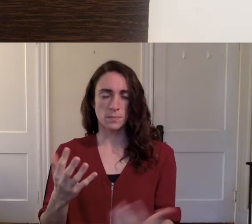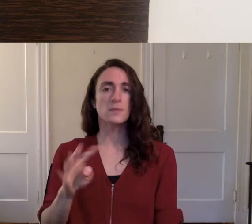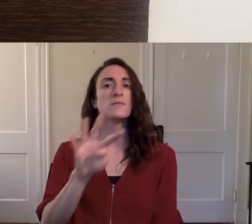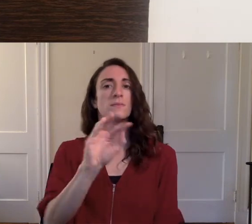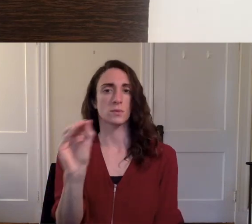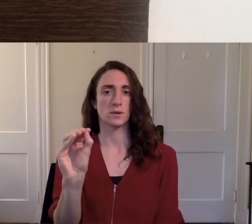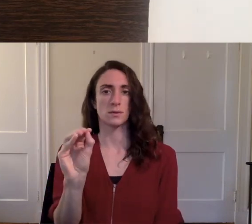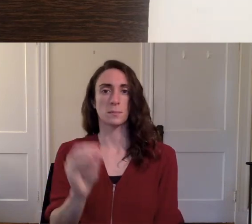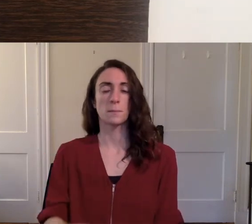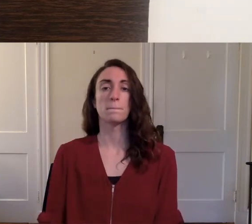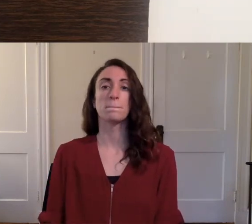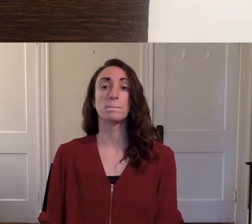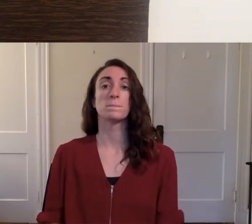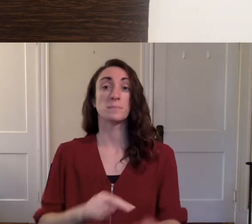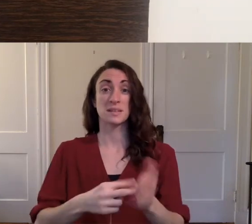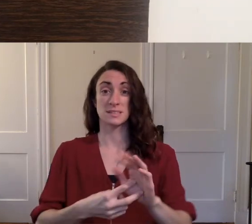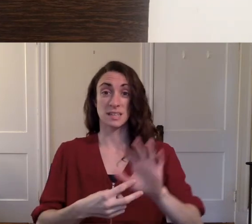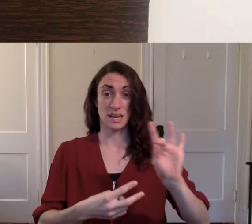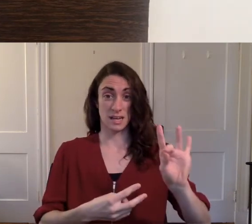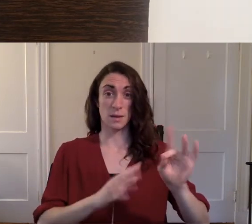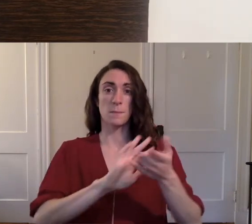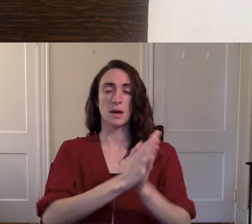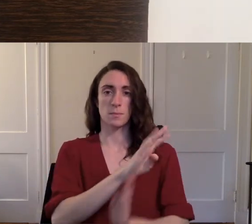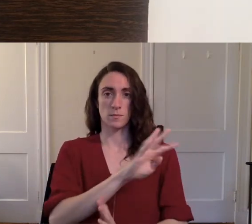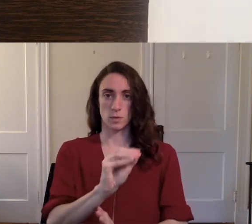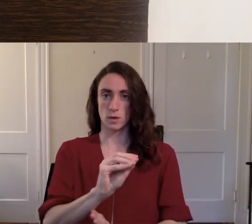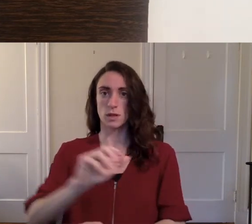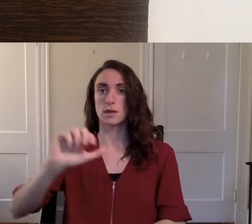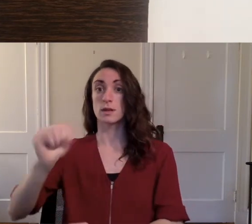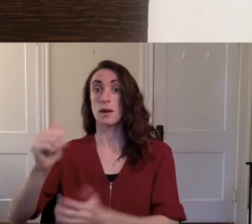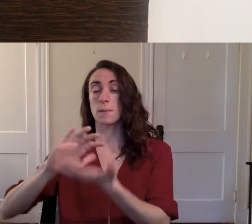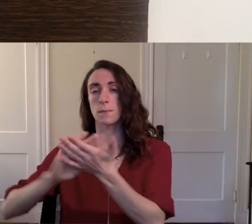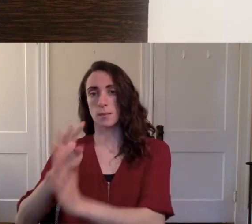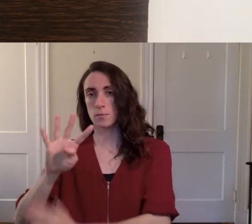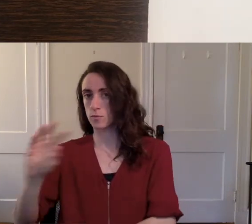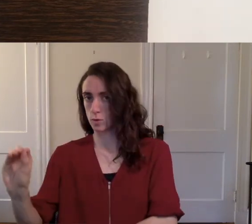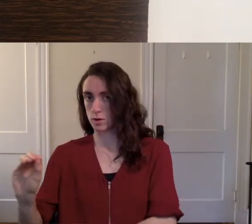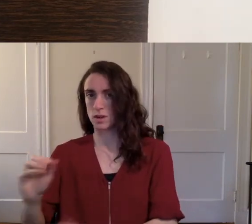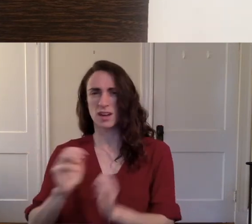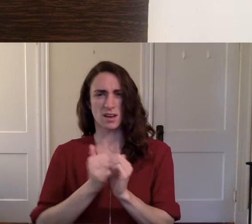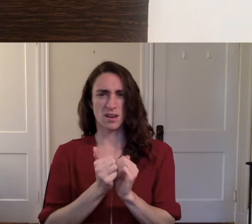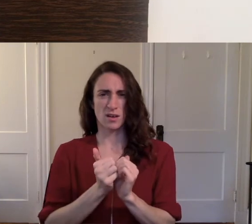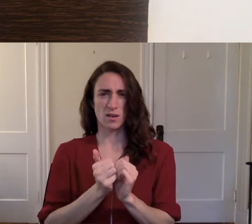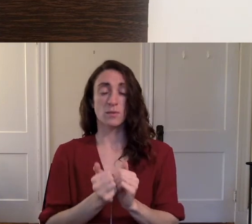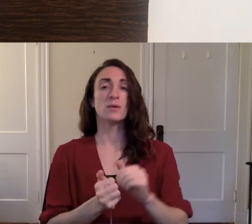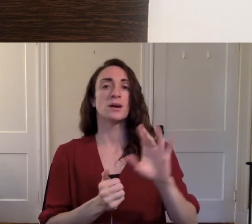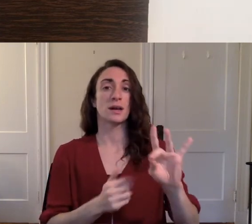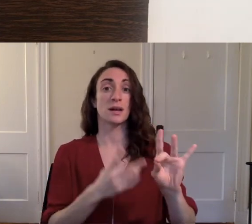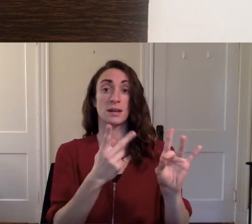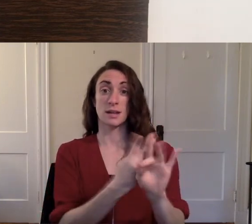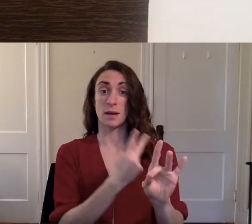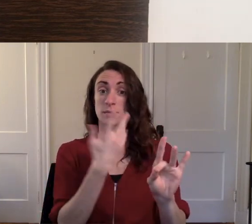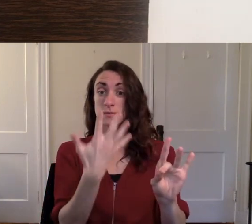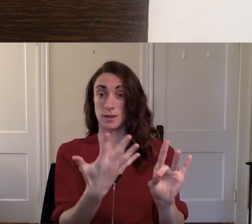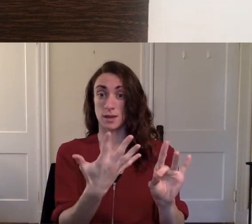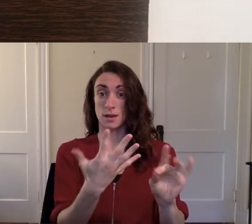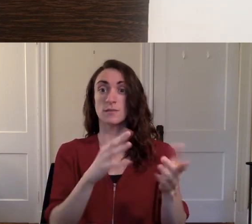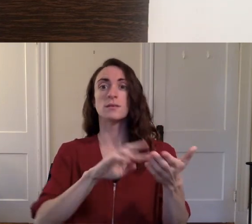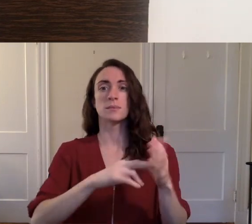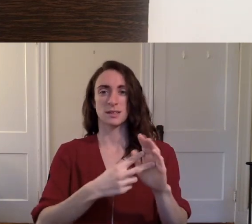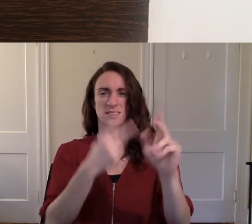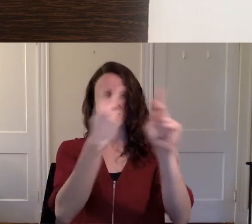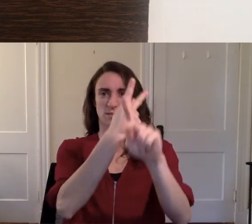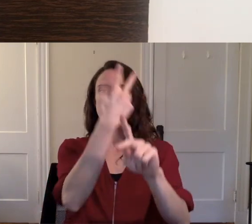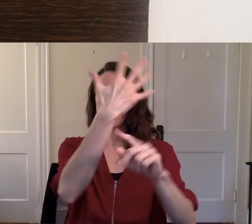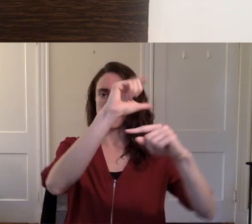common multiple of 8 and 10 for our common denominator? It's 40. So we want to change our 8ths and our 10ths both to 40ths. And we're going to do